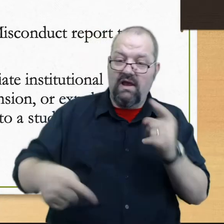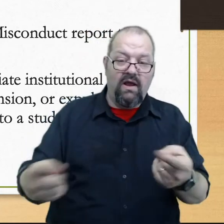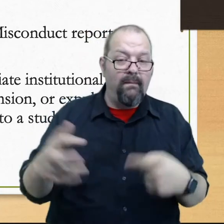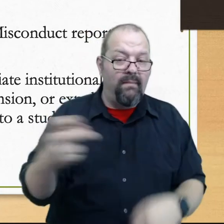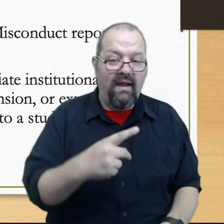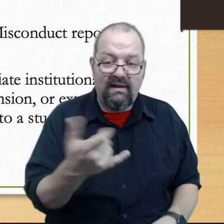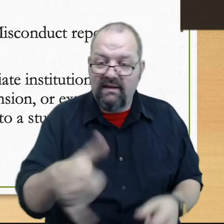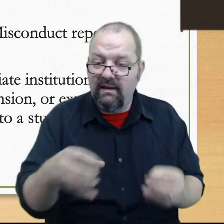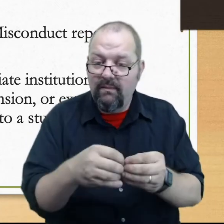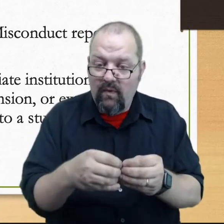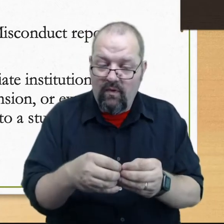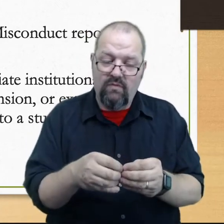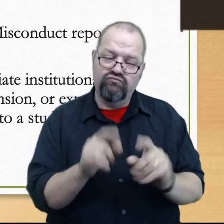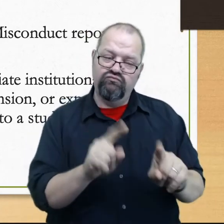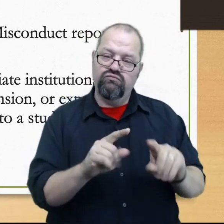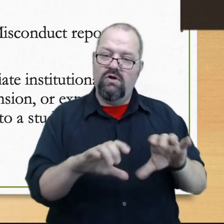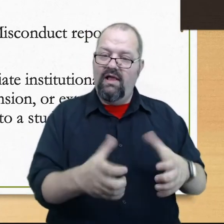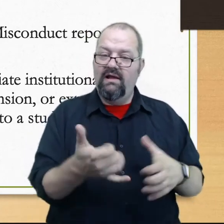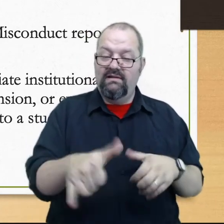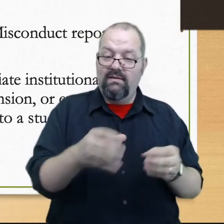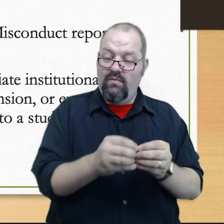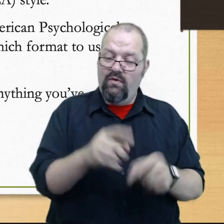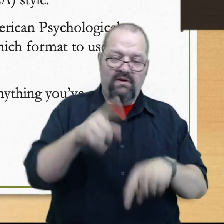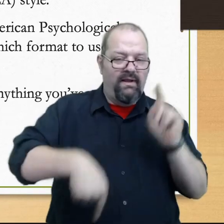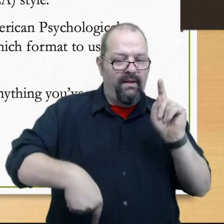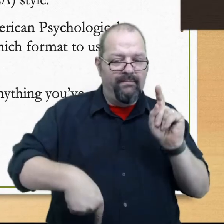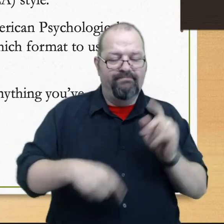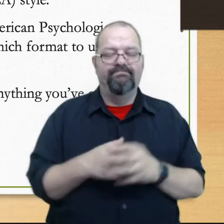be added to the student's conduct file.